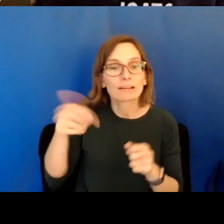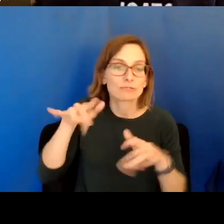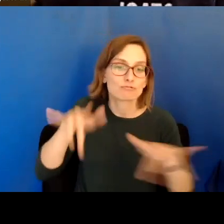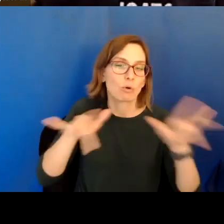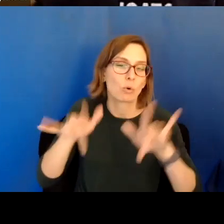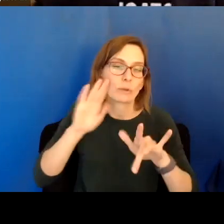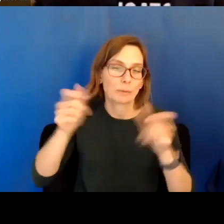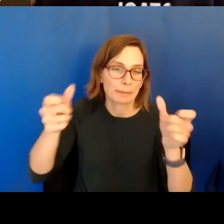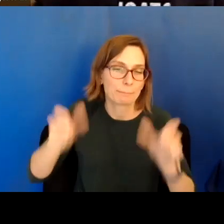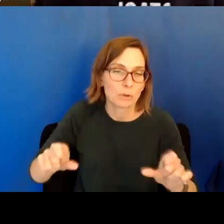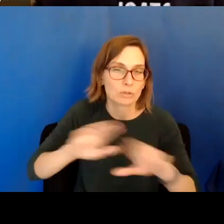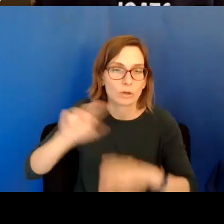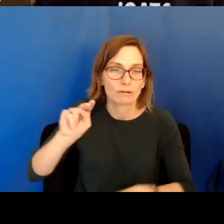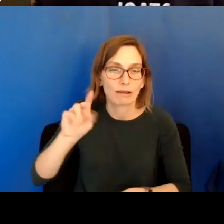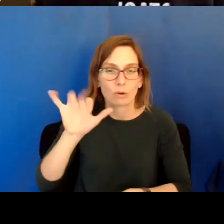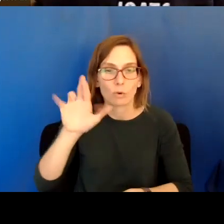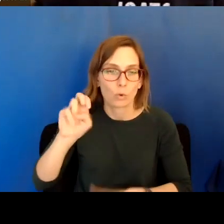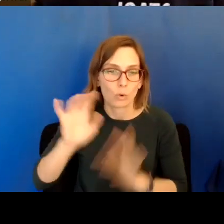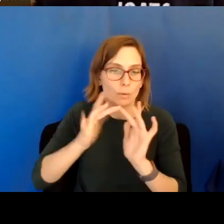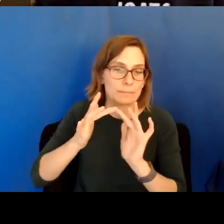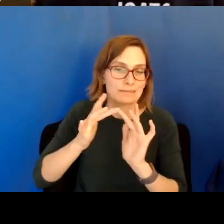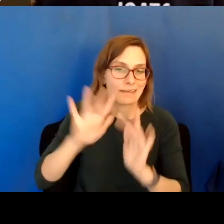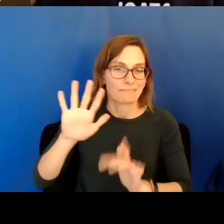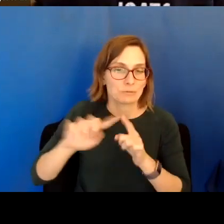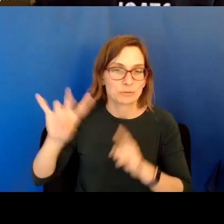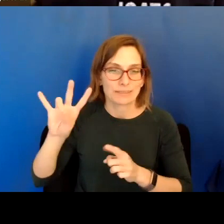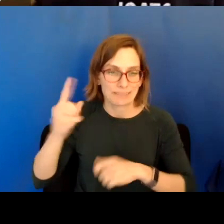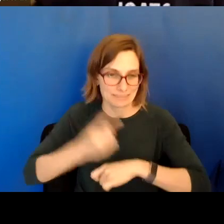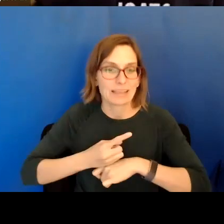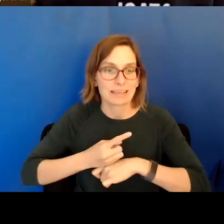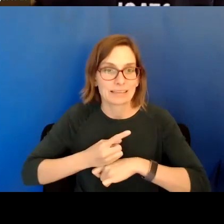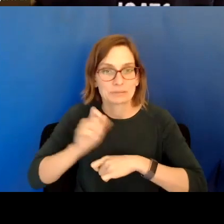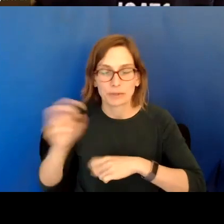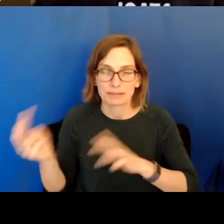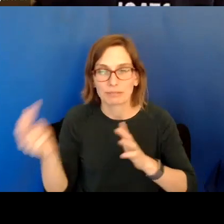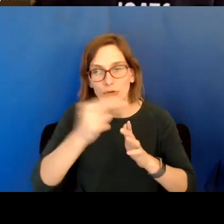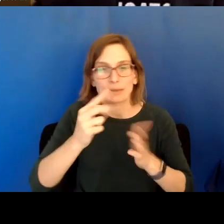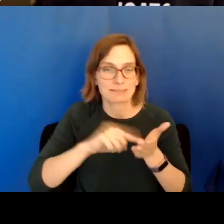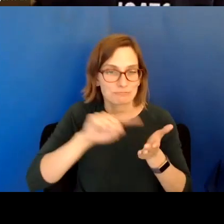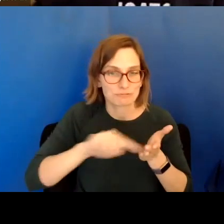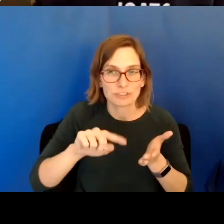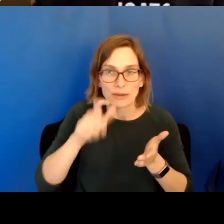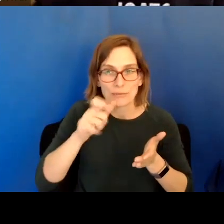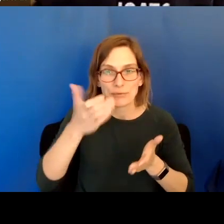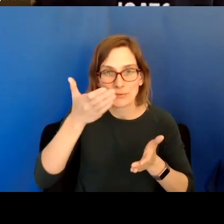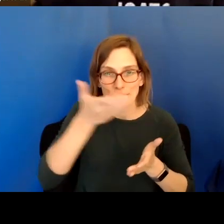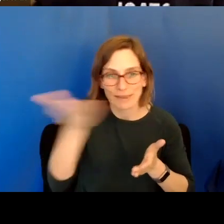going to be posted on the Anchor website in 5 to 7 days. You can come back and check out who they